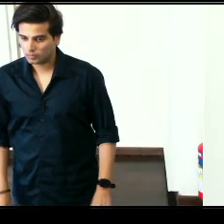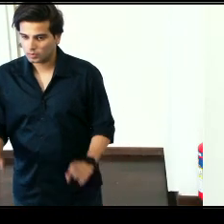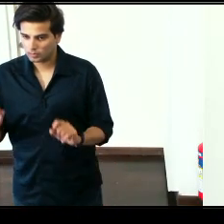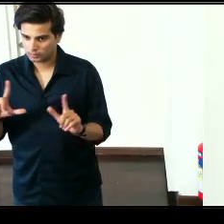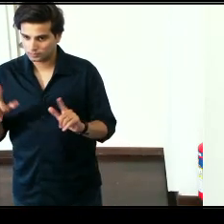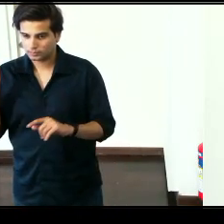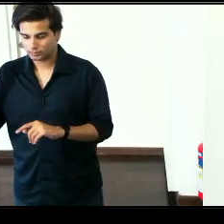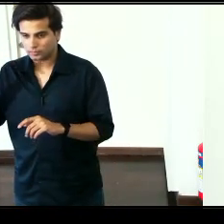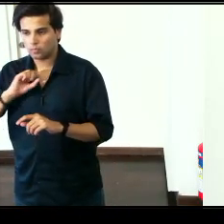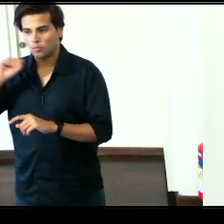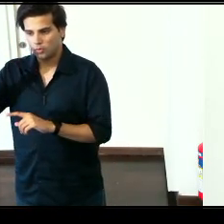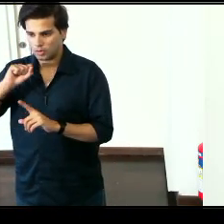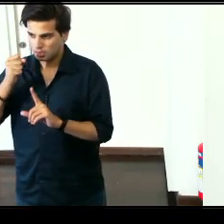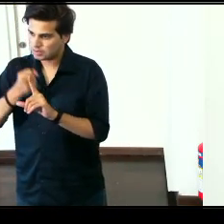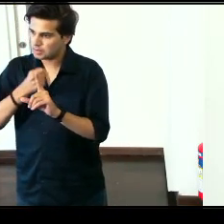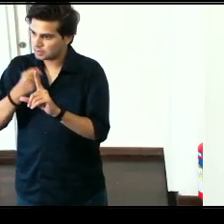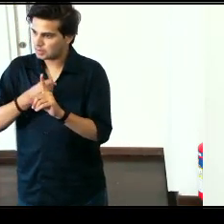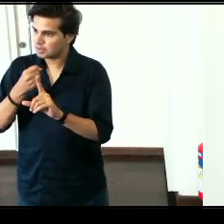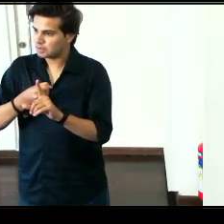there were protests,